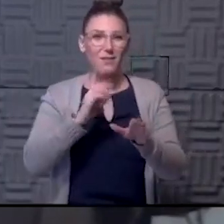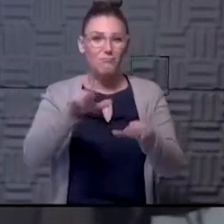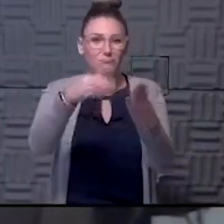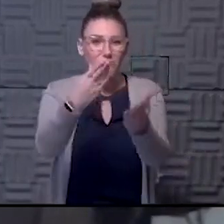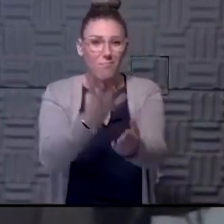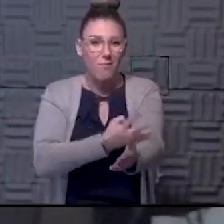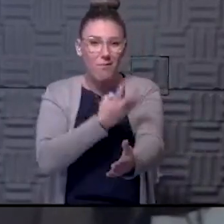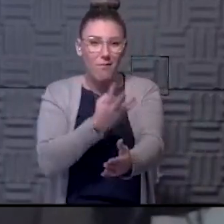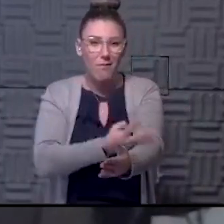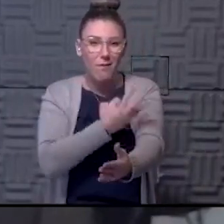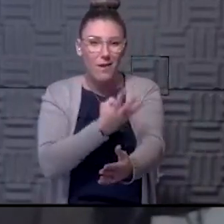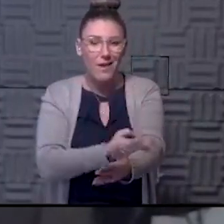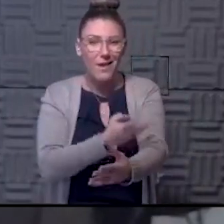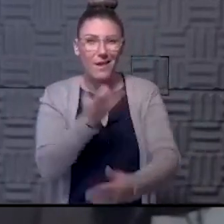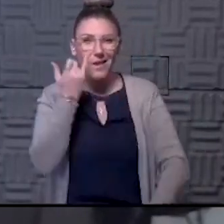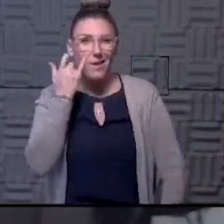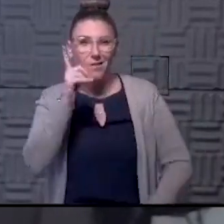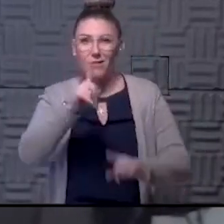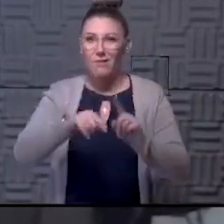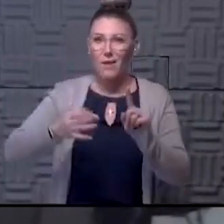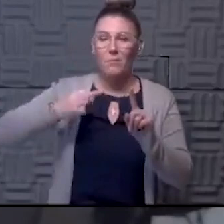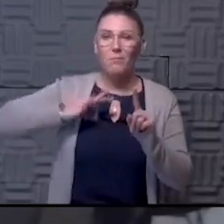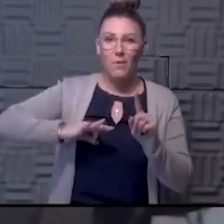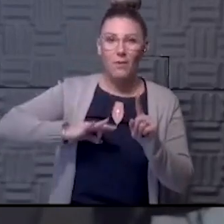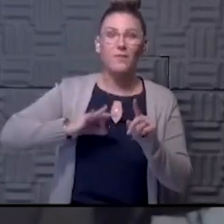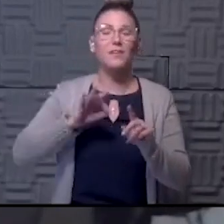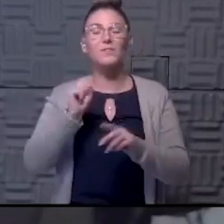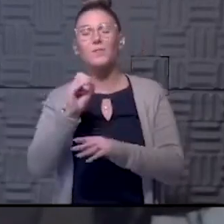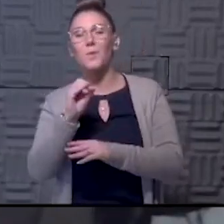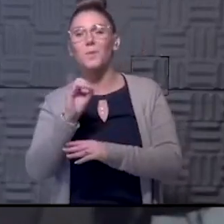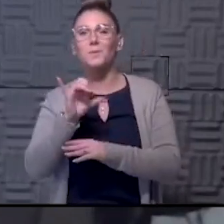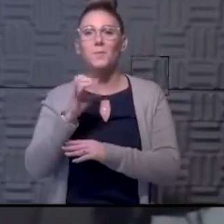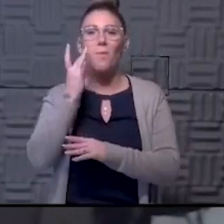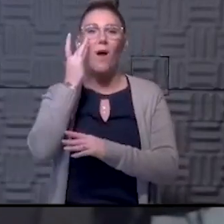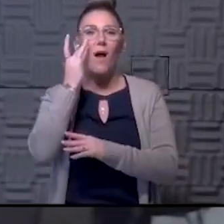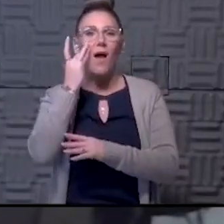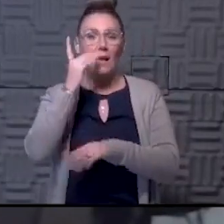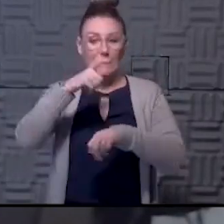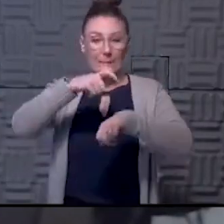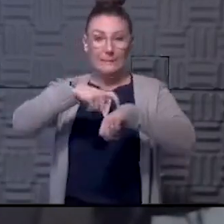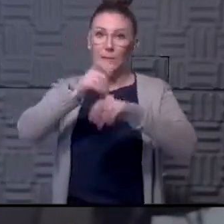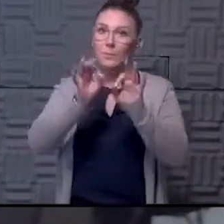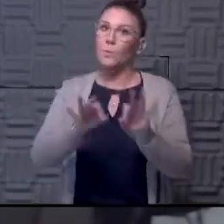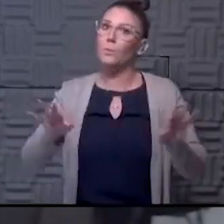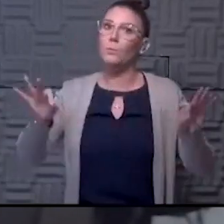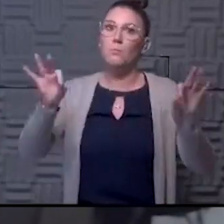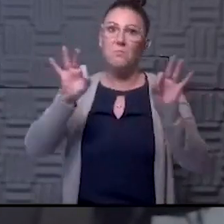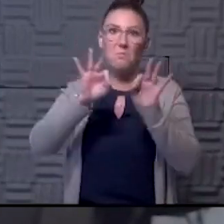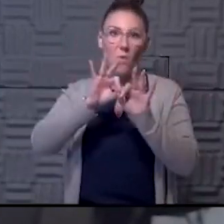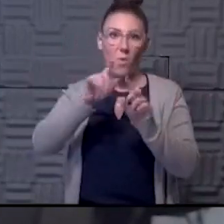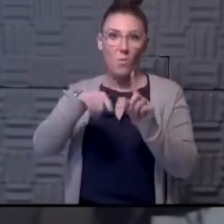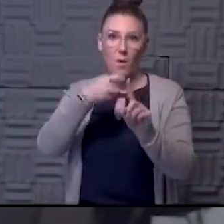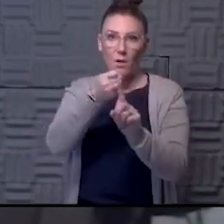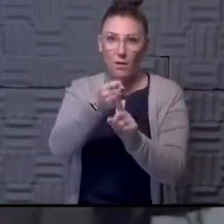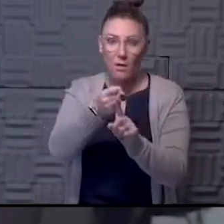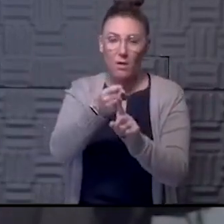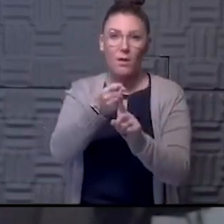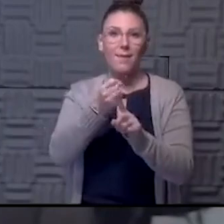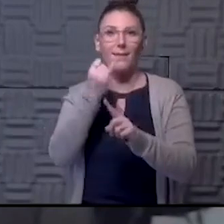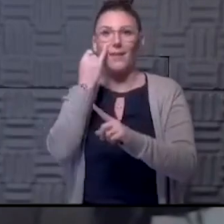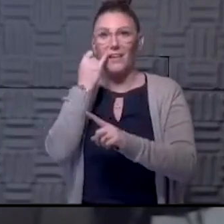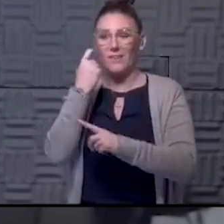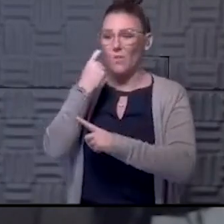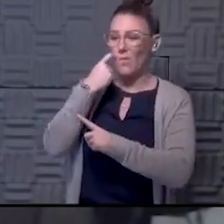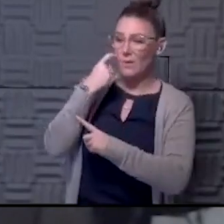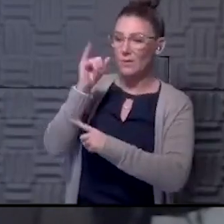unlikely to benefit from it anyway. So that's why things like, the timing is really important. If you've, had a recent infection